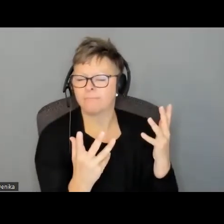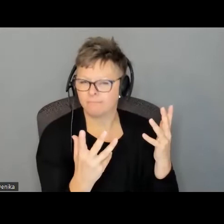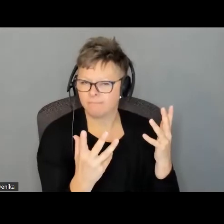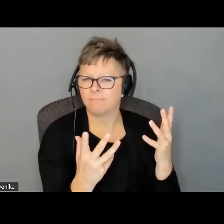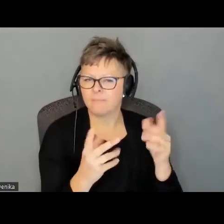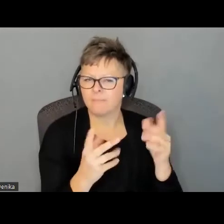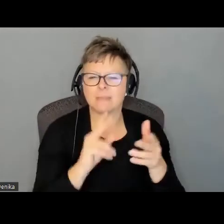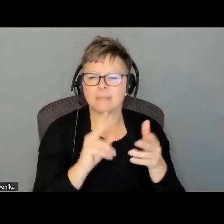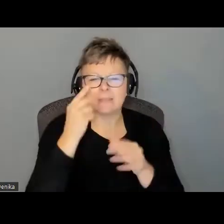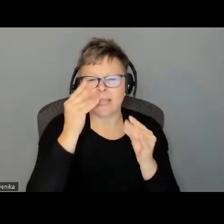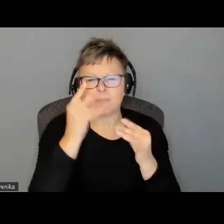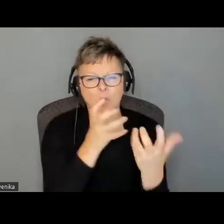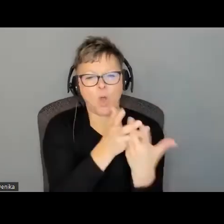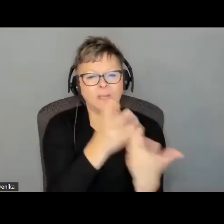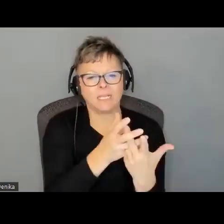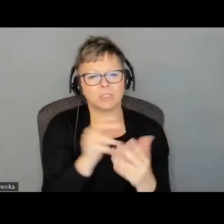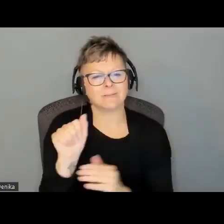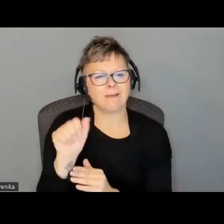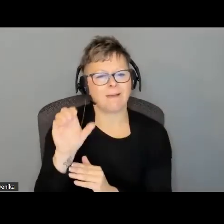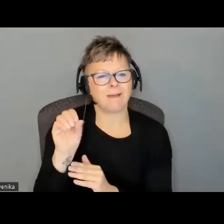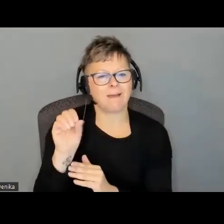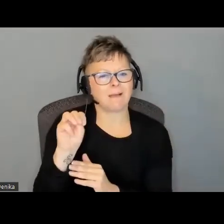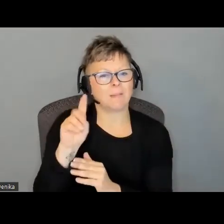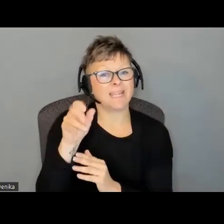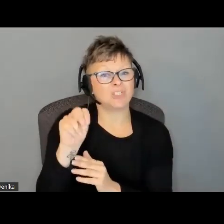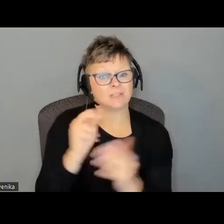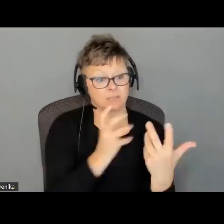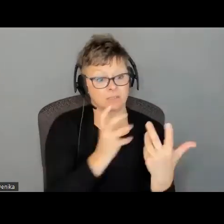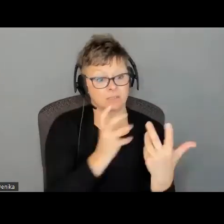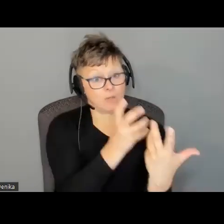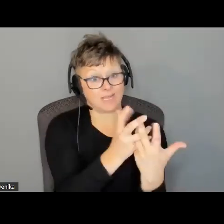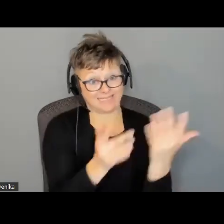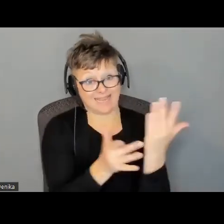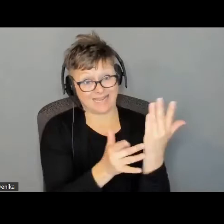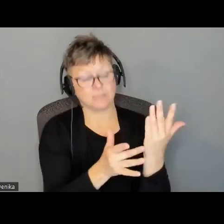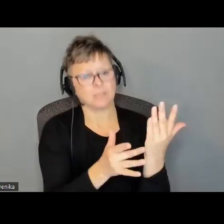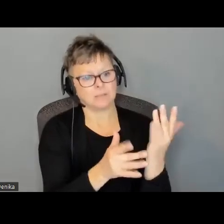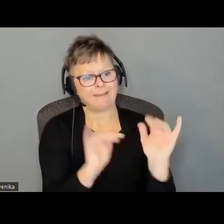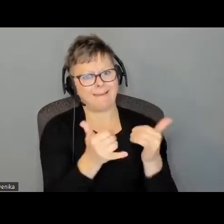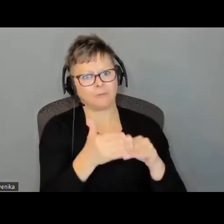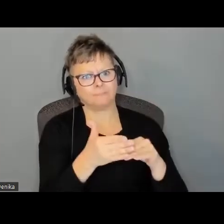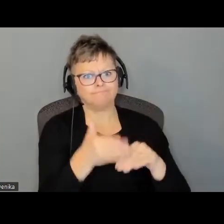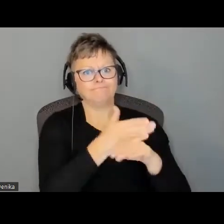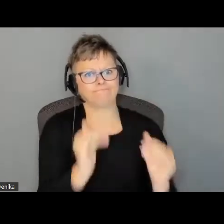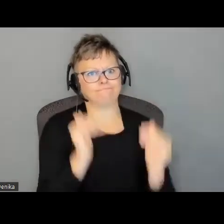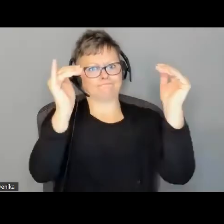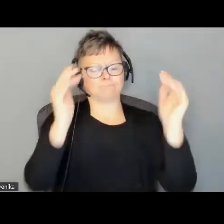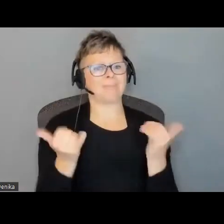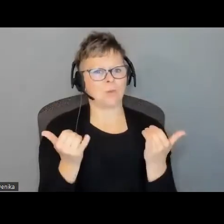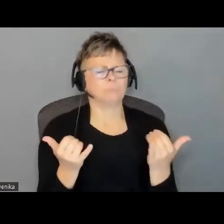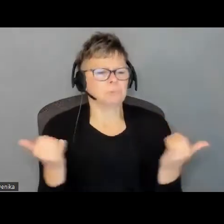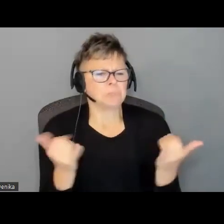accommodations and accommodations through technology. So as we go into our discussions today, I'm going to touch upon this and look at this in a little bit more